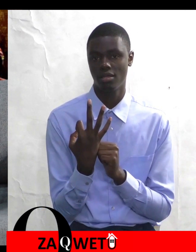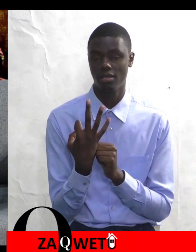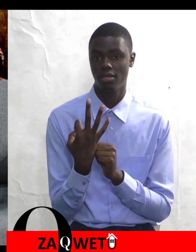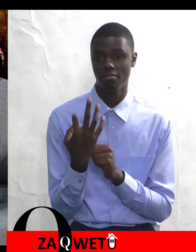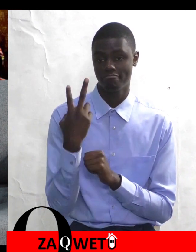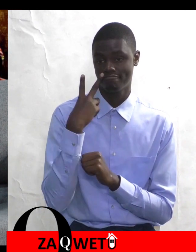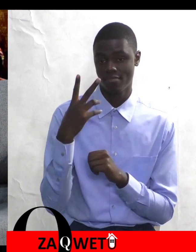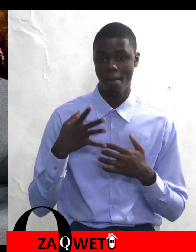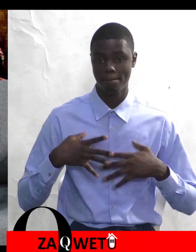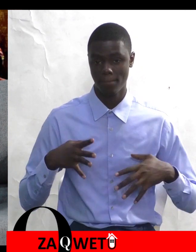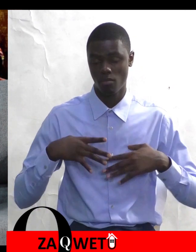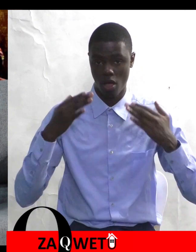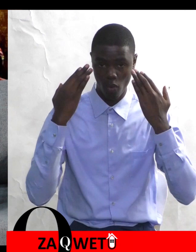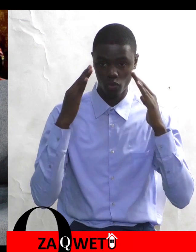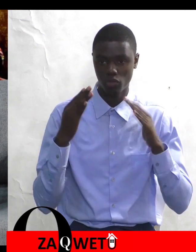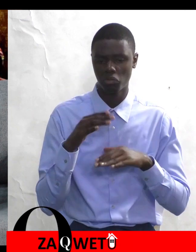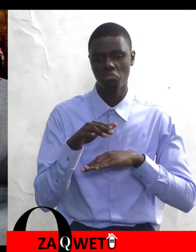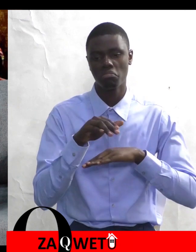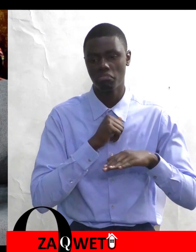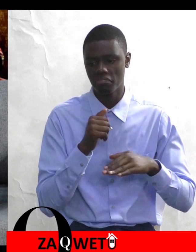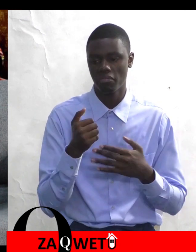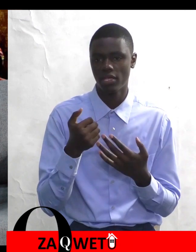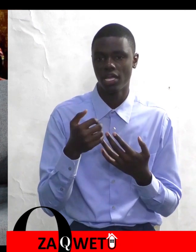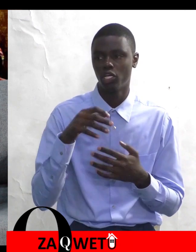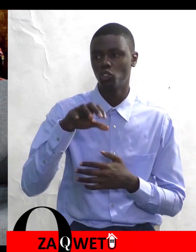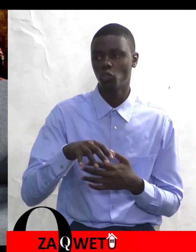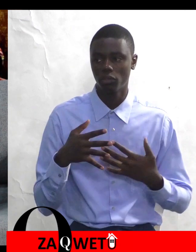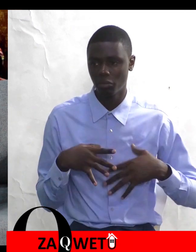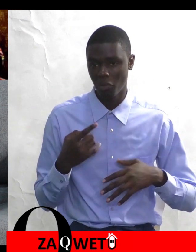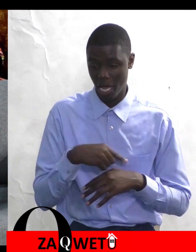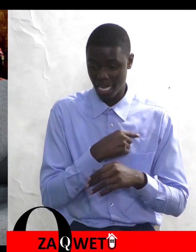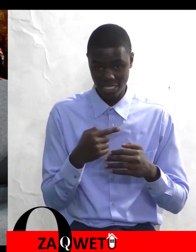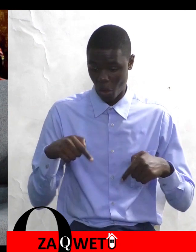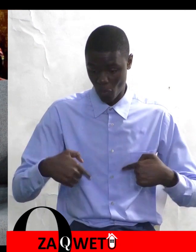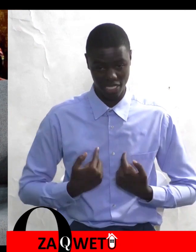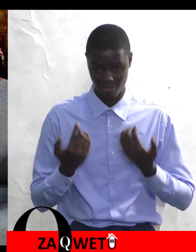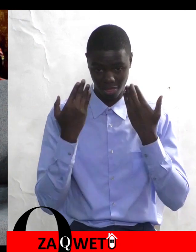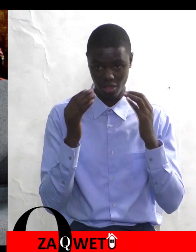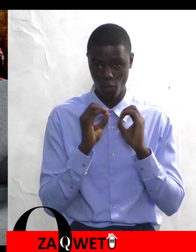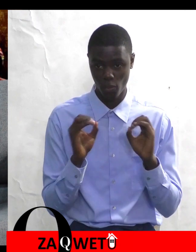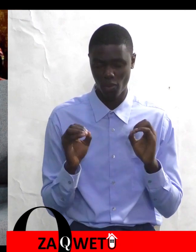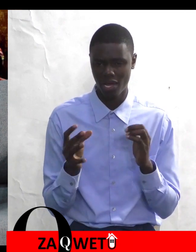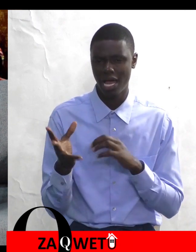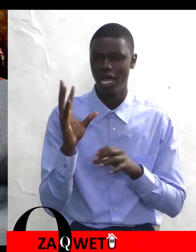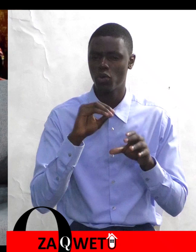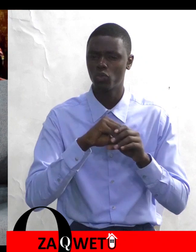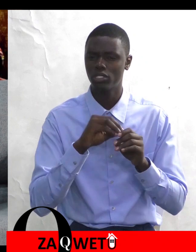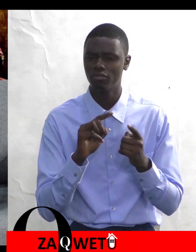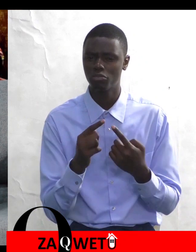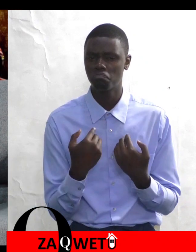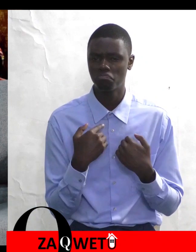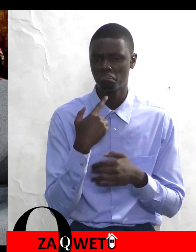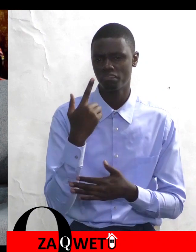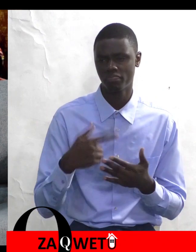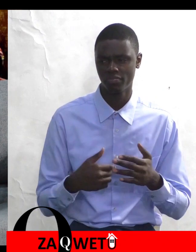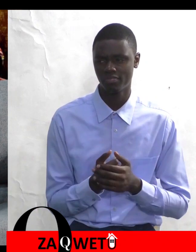for 2013. So na people didn't know. So niko Twitter tu hizo majina. Sisi wenyewe hata tuelewi.